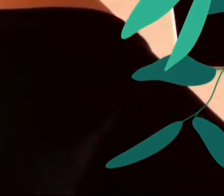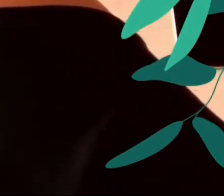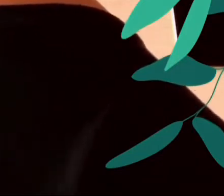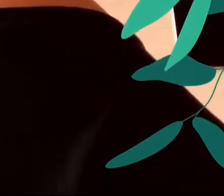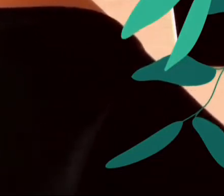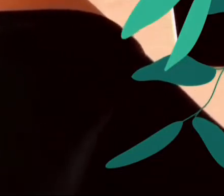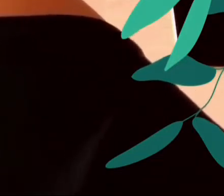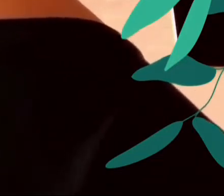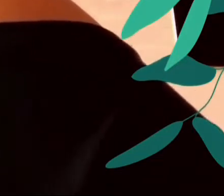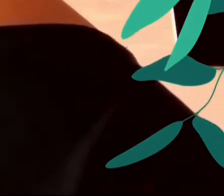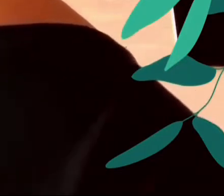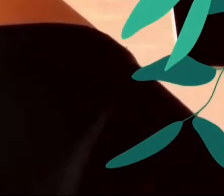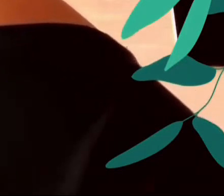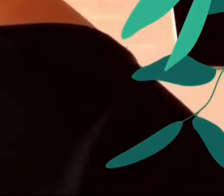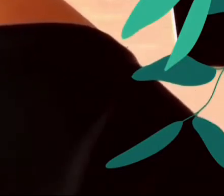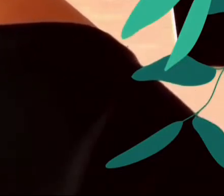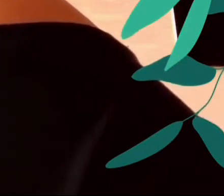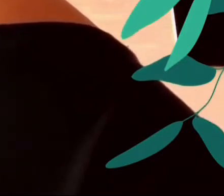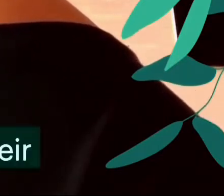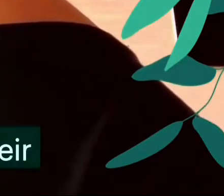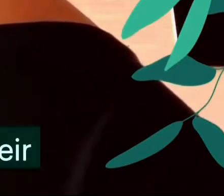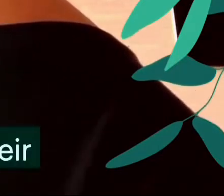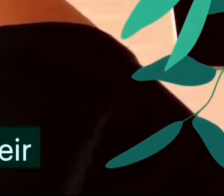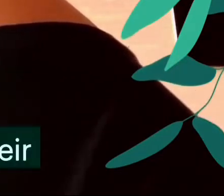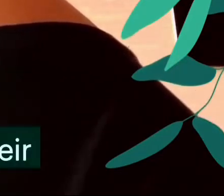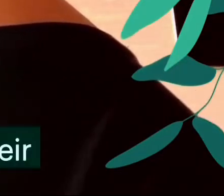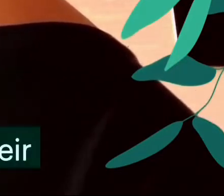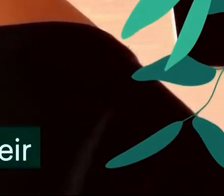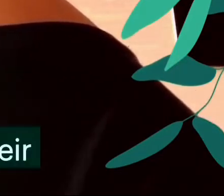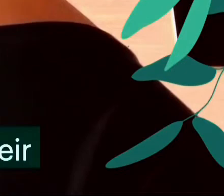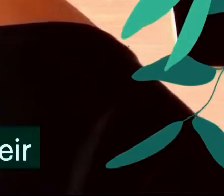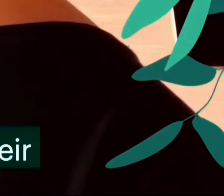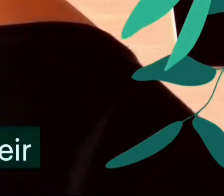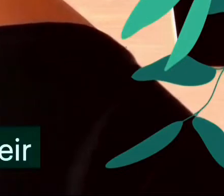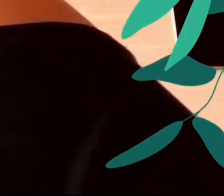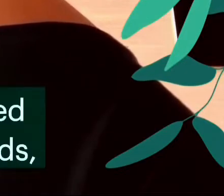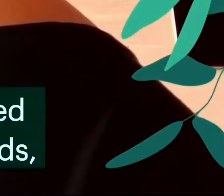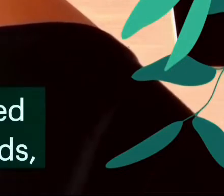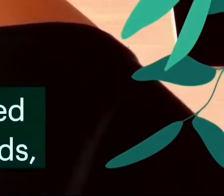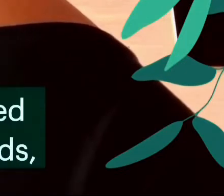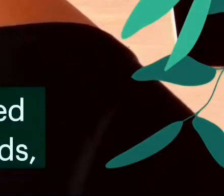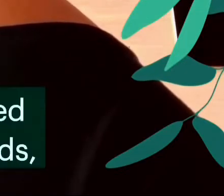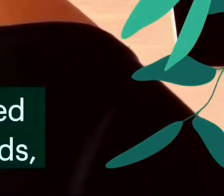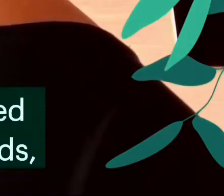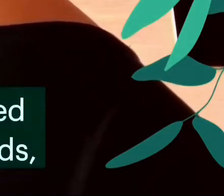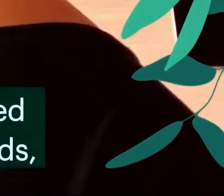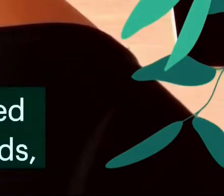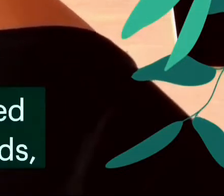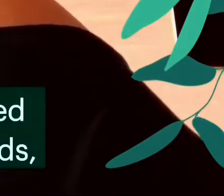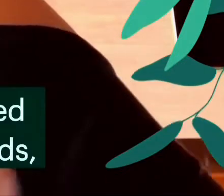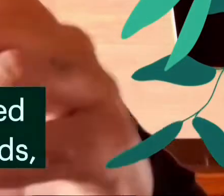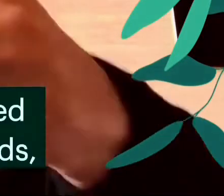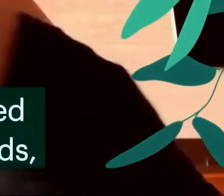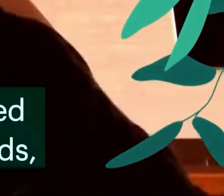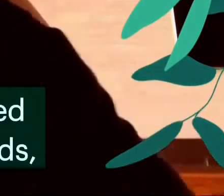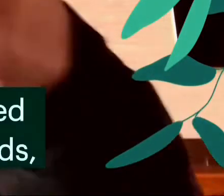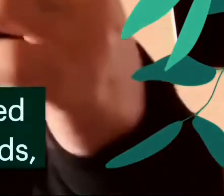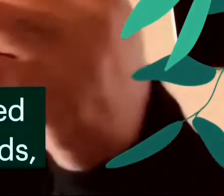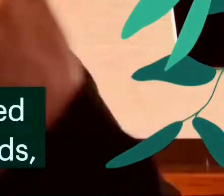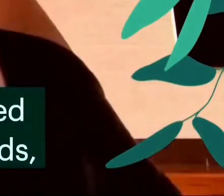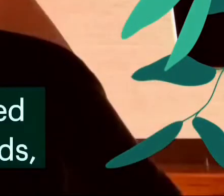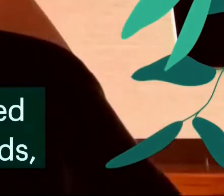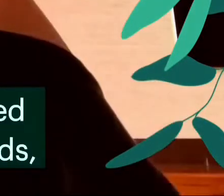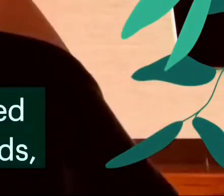a stand, to those who never believed their oppressors, to those who created a